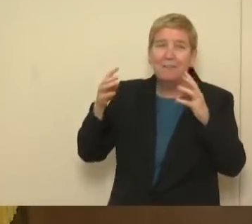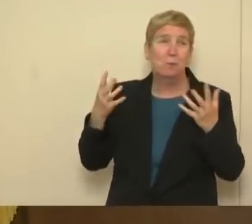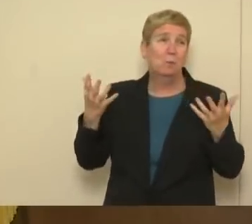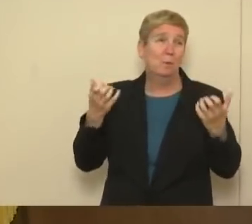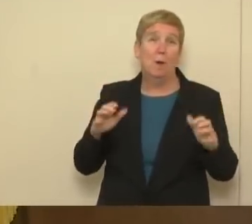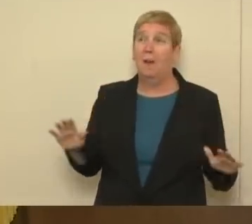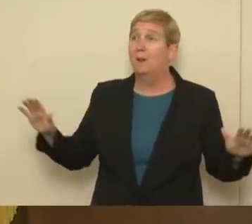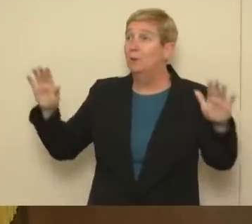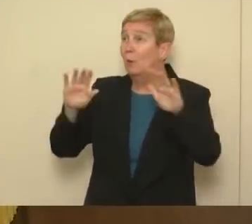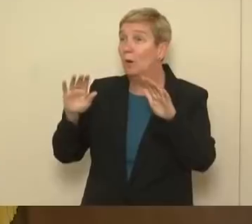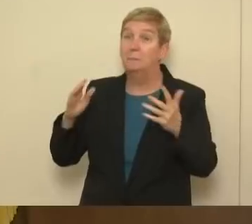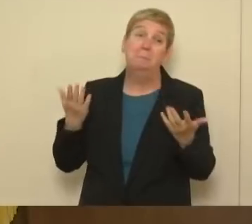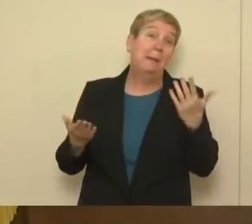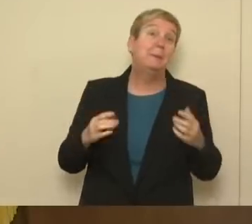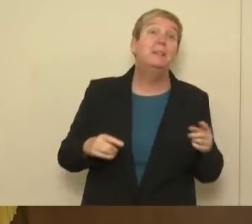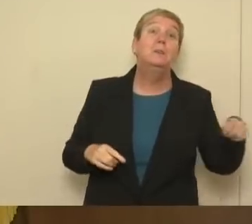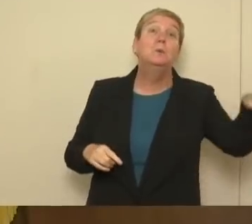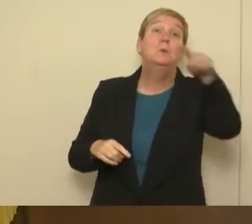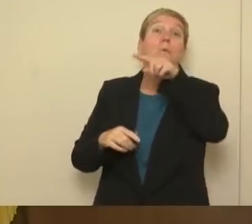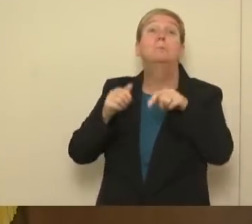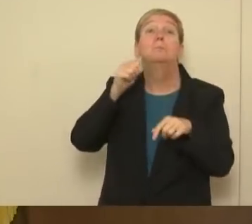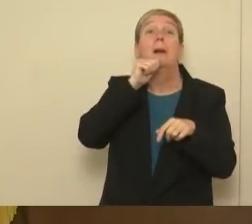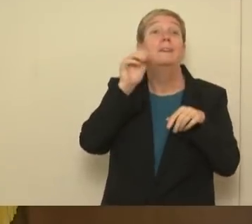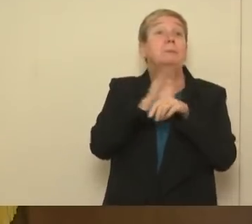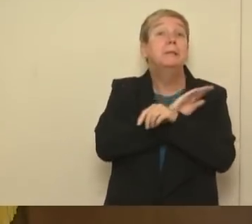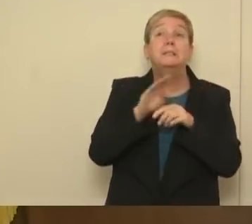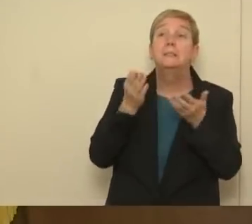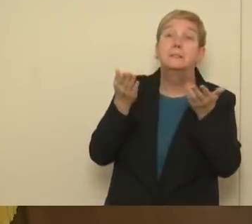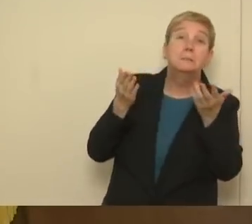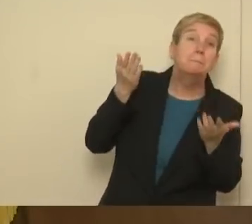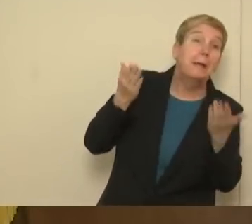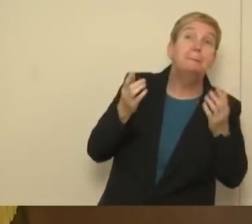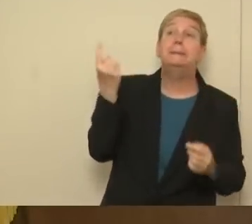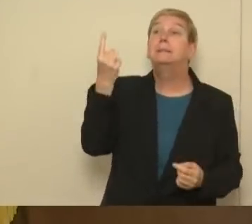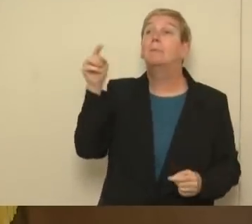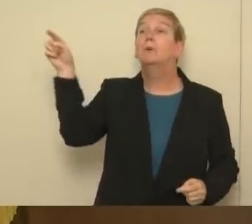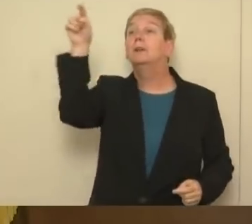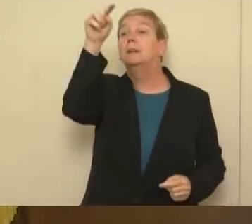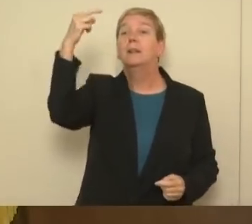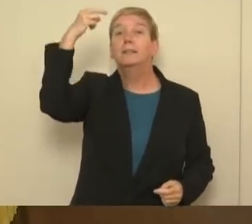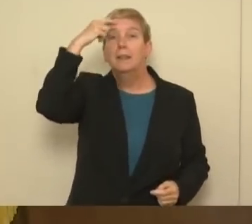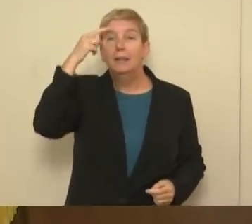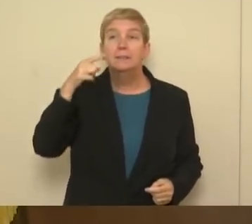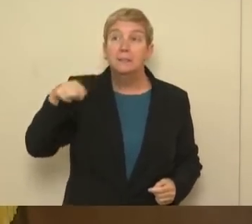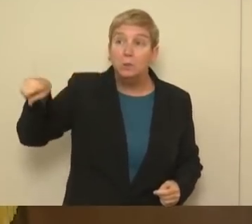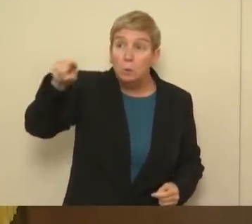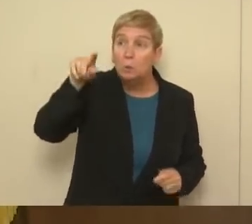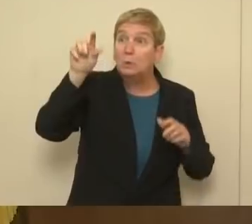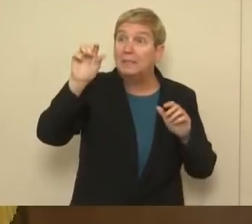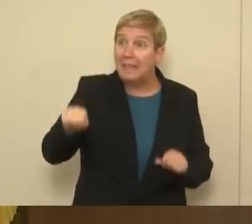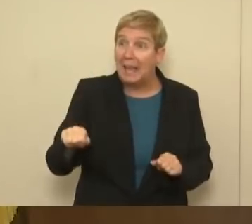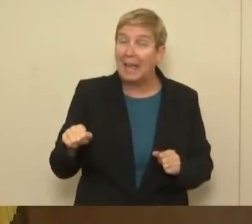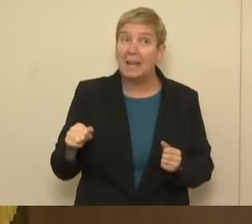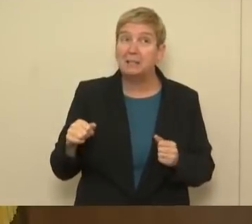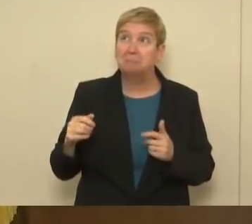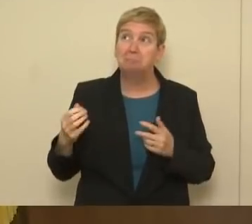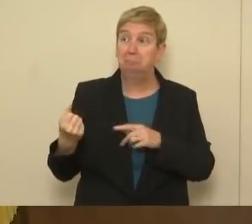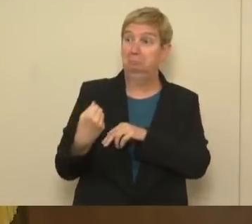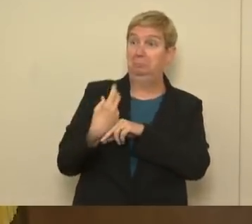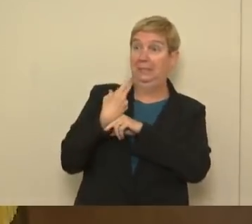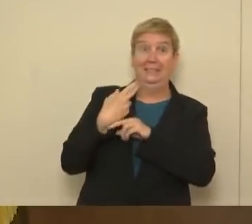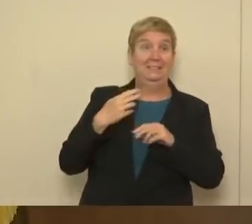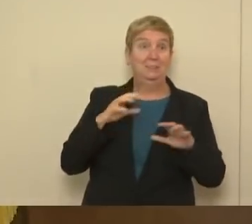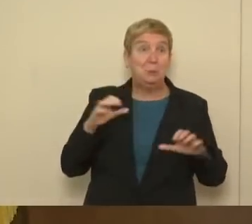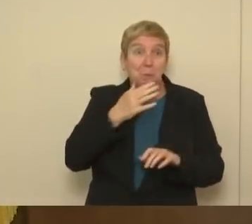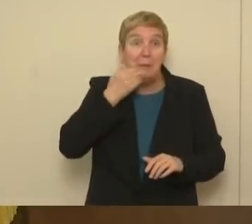this is a pitch to the private sector. If there's a private sector company out there in New Mexico who thinks that they can do more than we've got on our